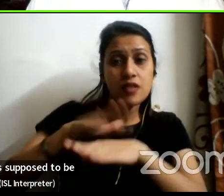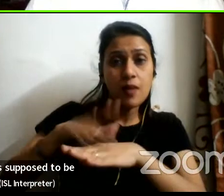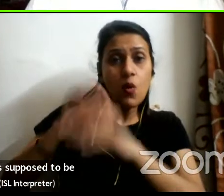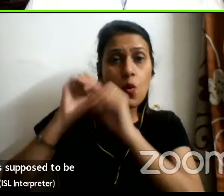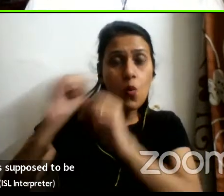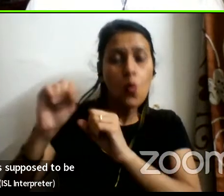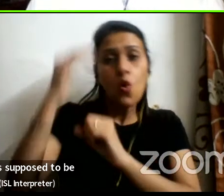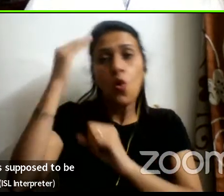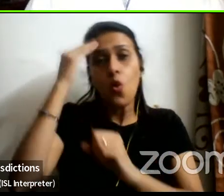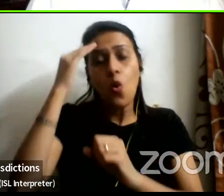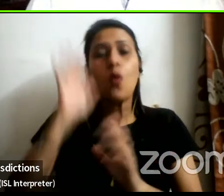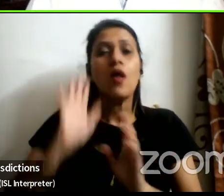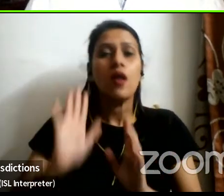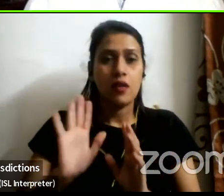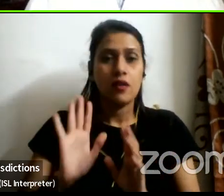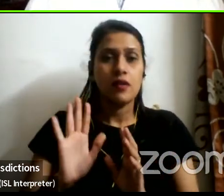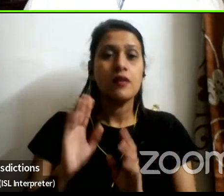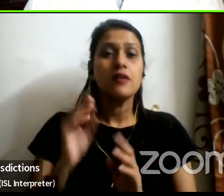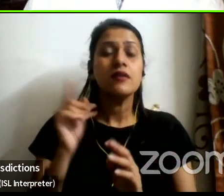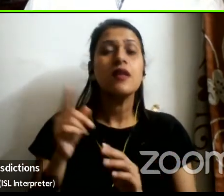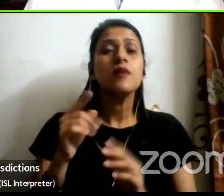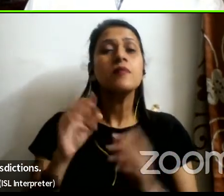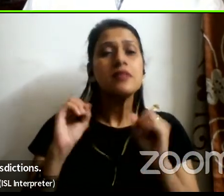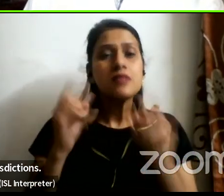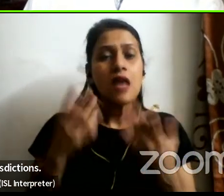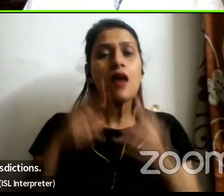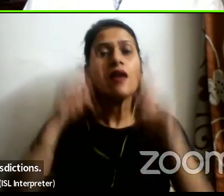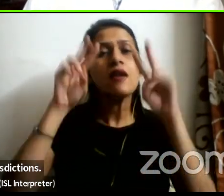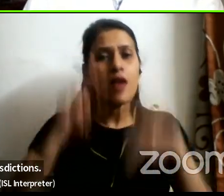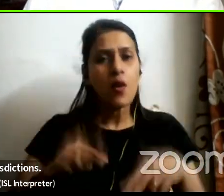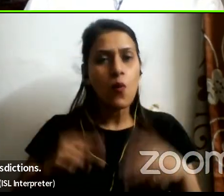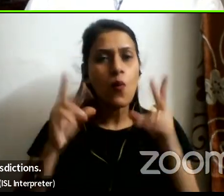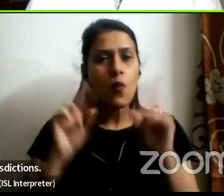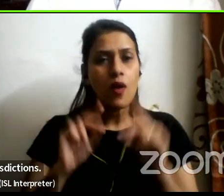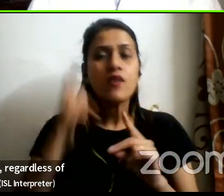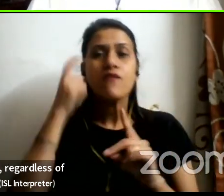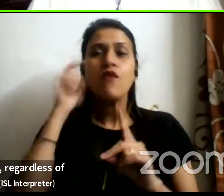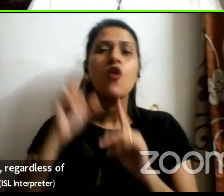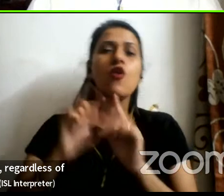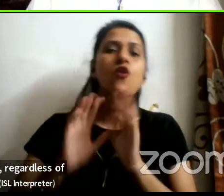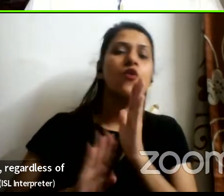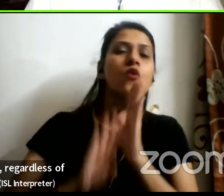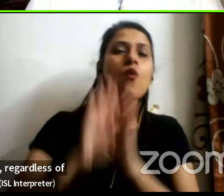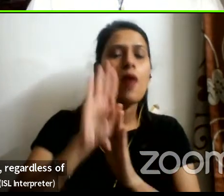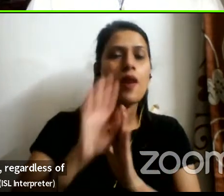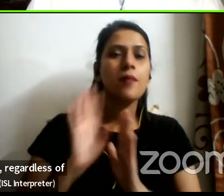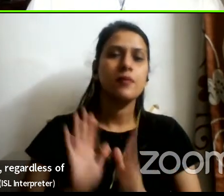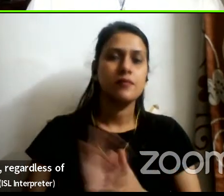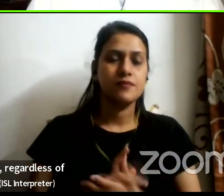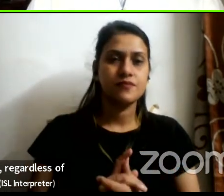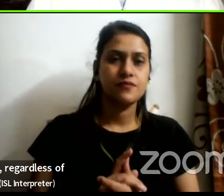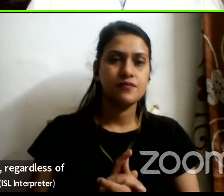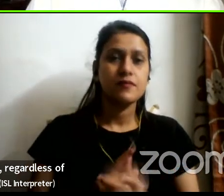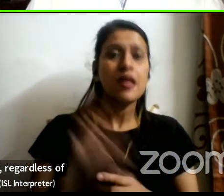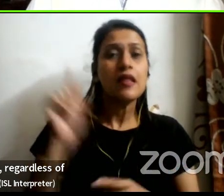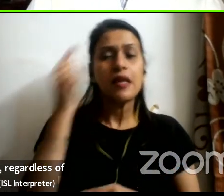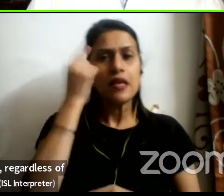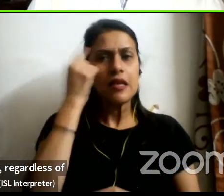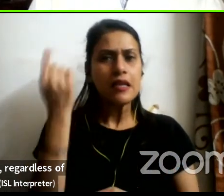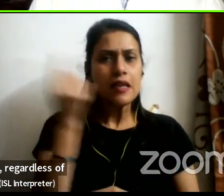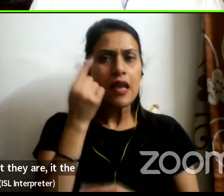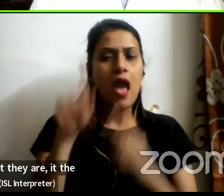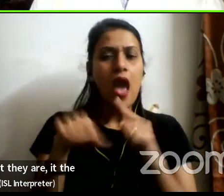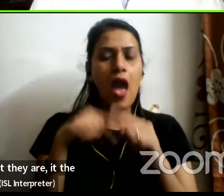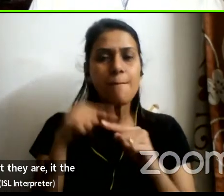jurisdictions, right? Where all these countries, regardless of whichever stage of development they are in, the moment they are thinking of competition